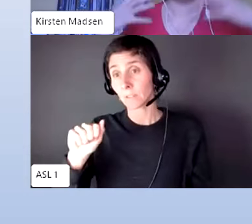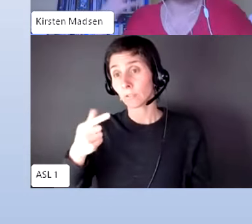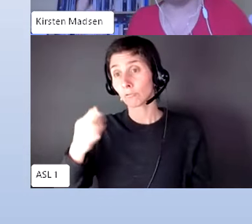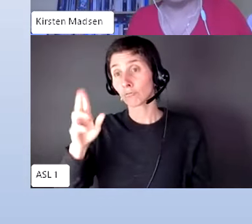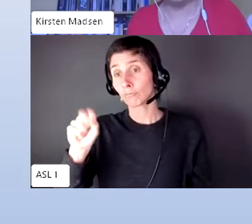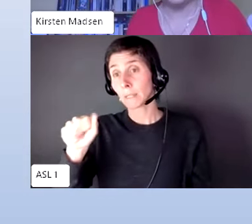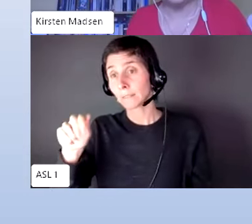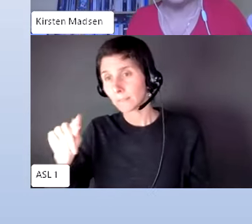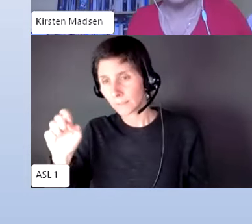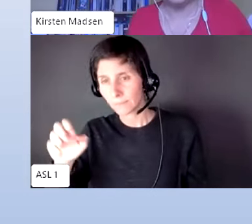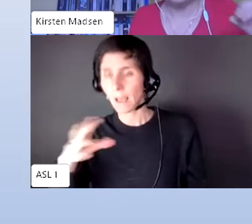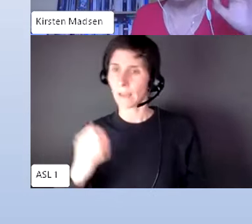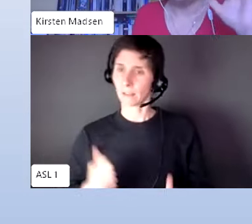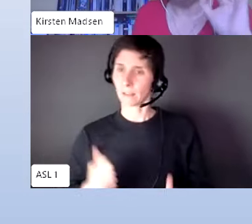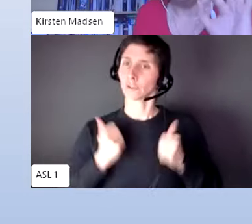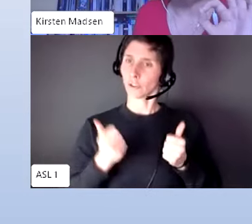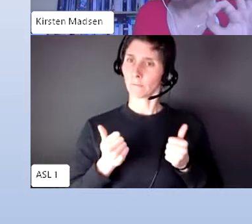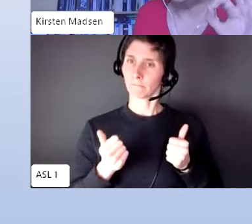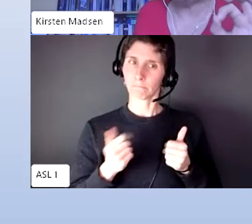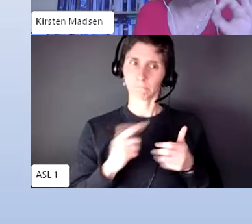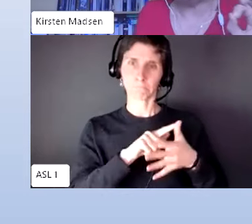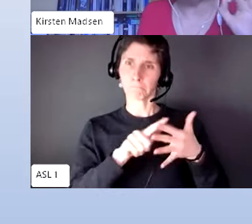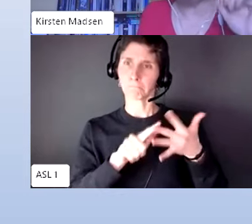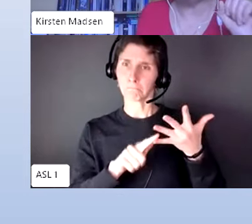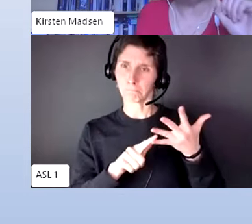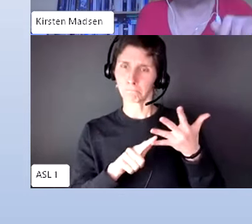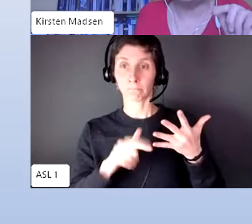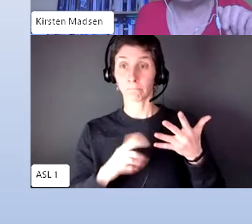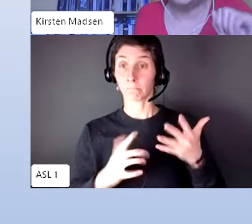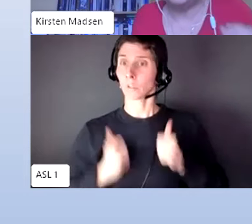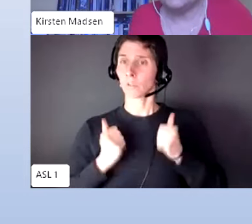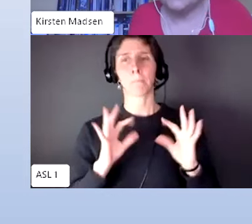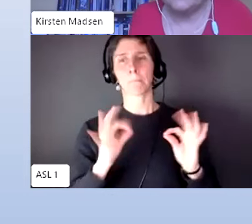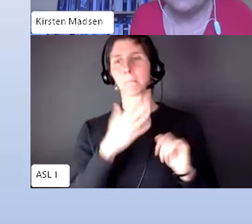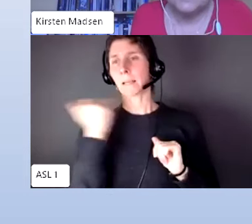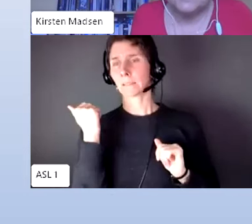is the gold standard. But in the United Kingdom, they've identified the